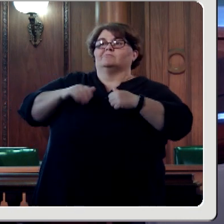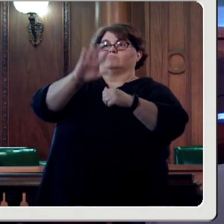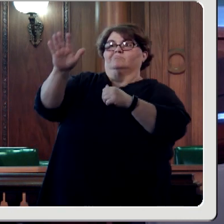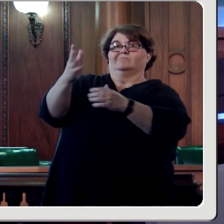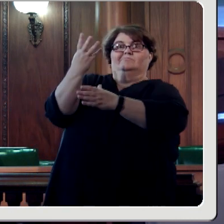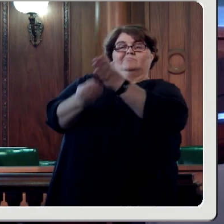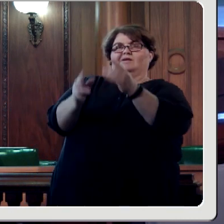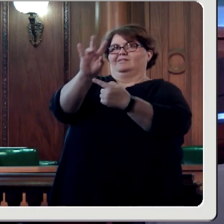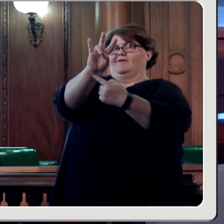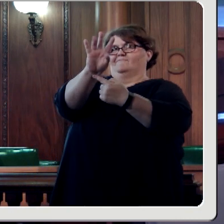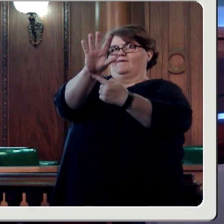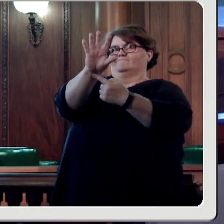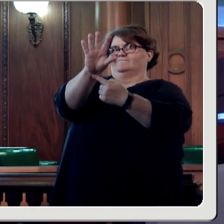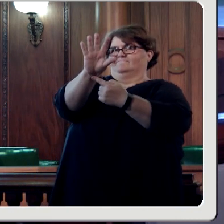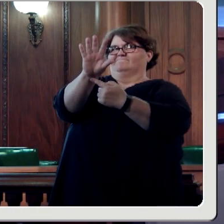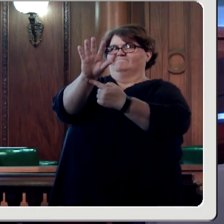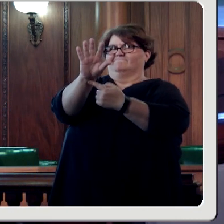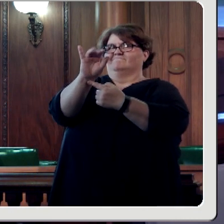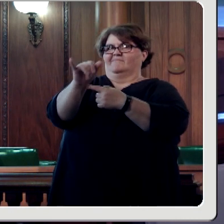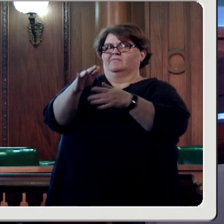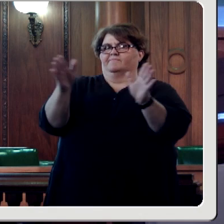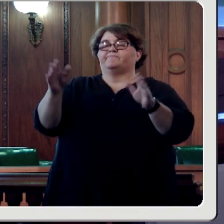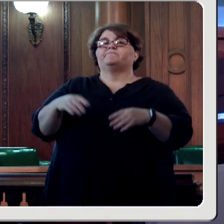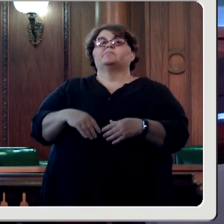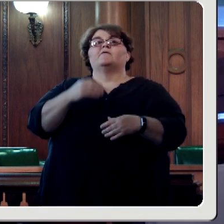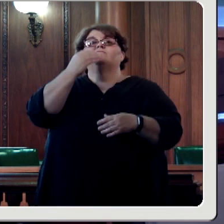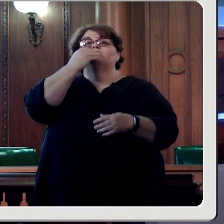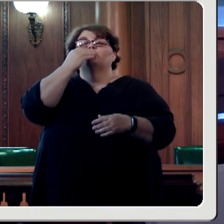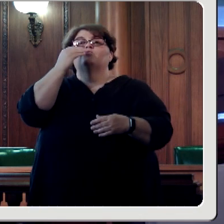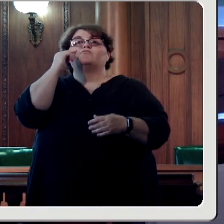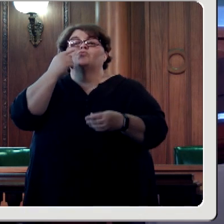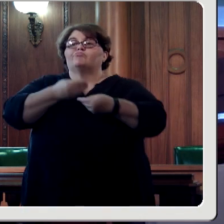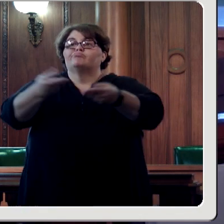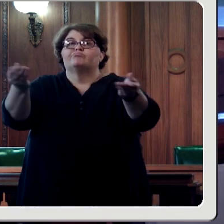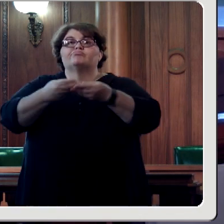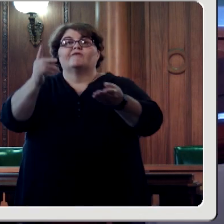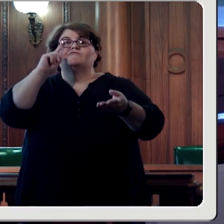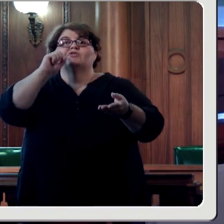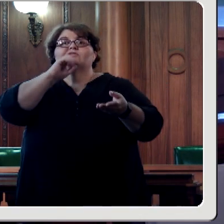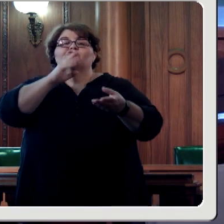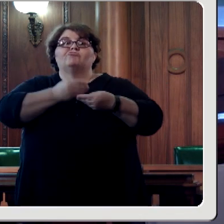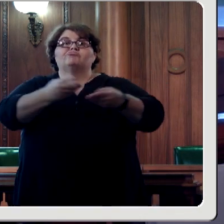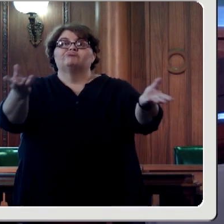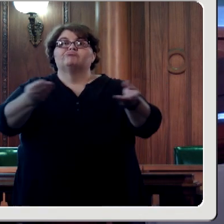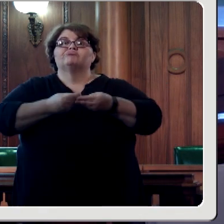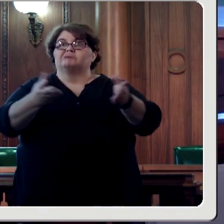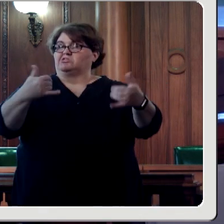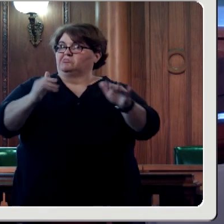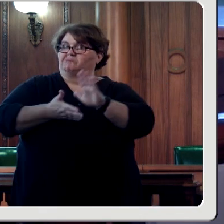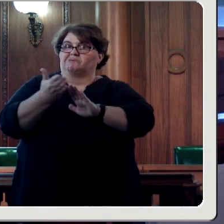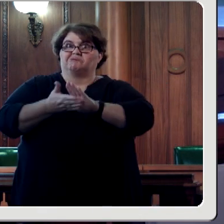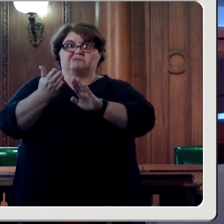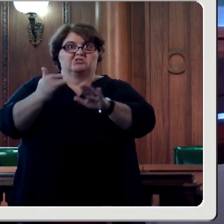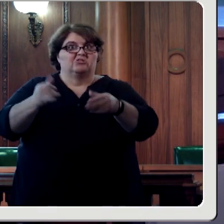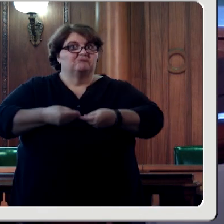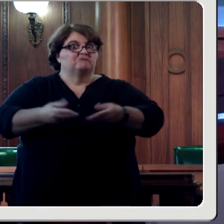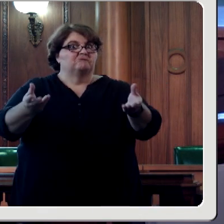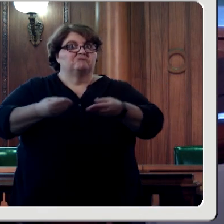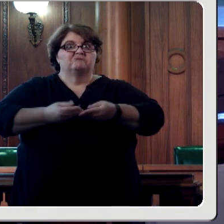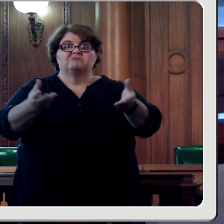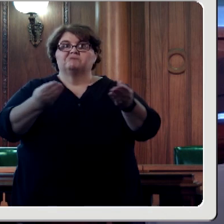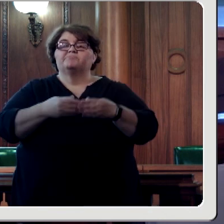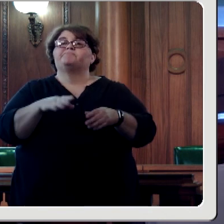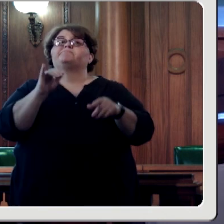Very appreciative of that. Governor Baker stopped the spread and continues with AMR, but I'm very